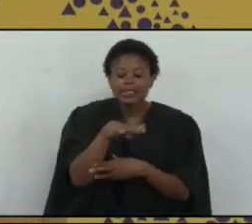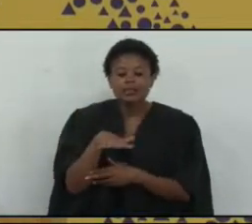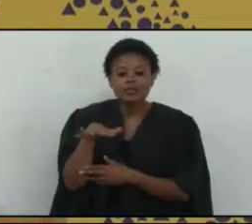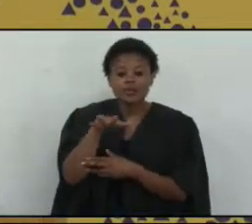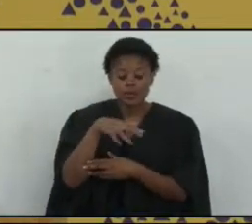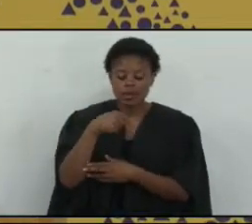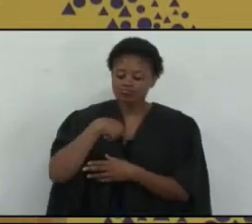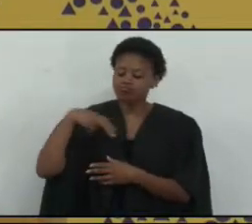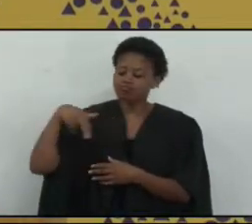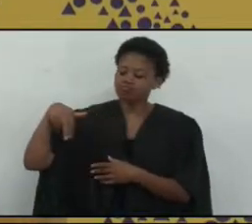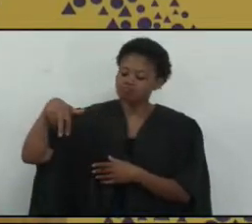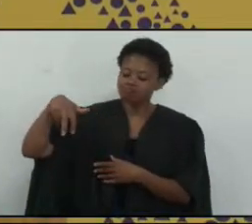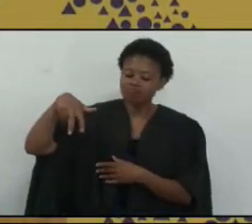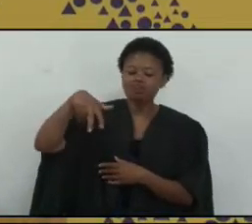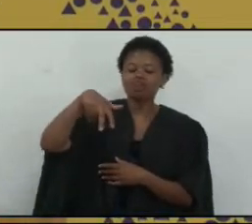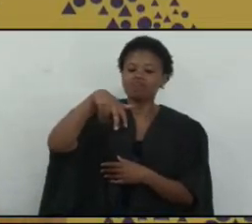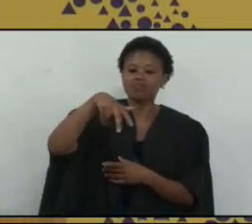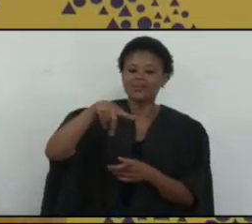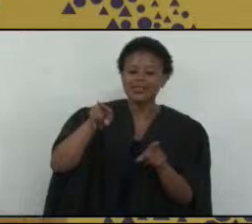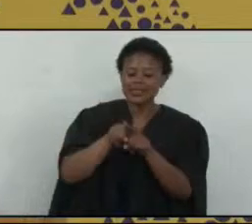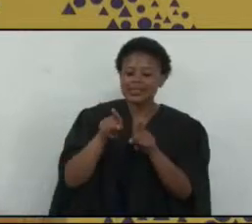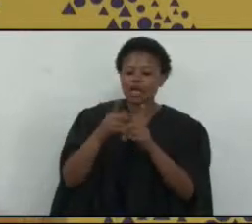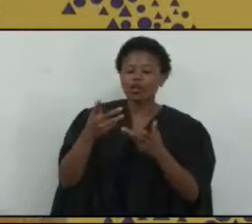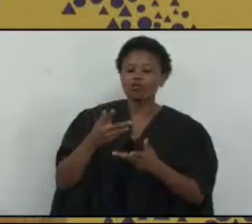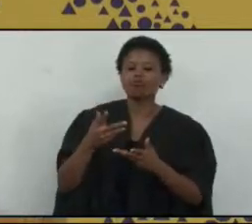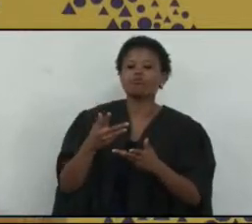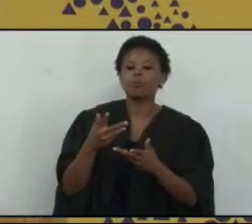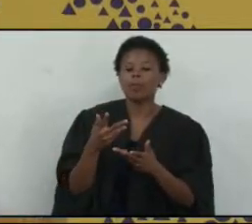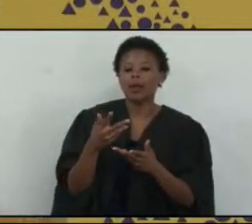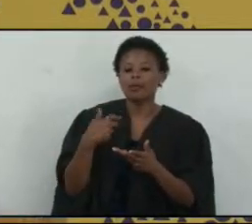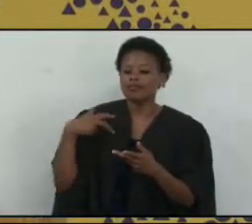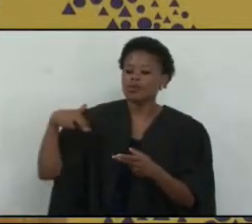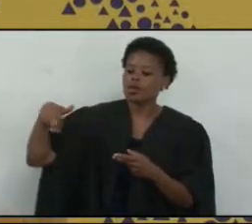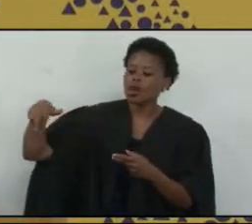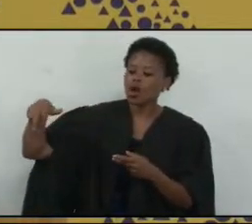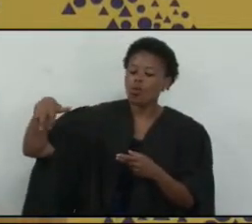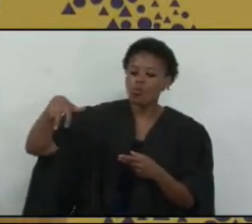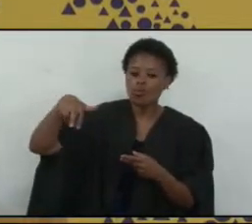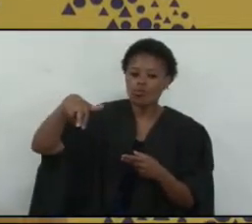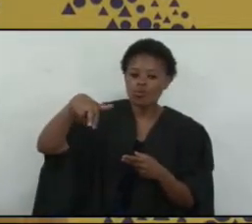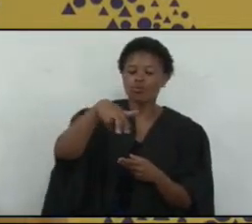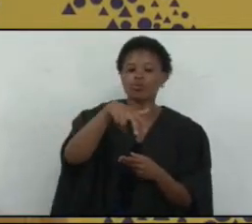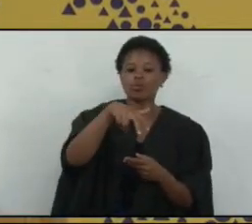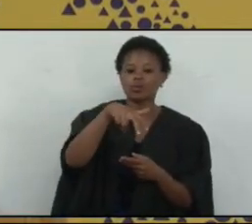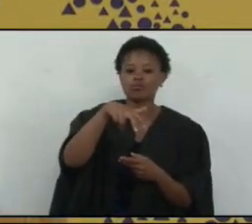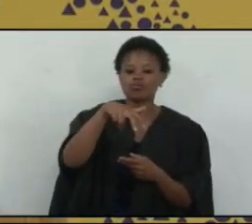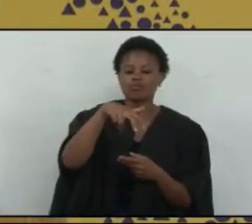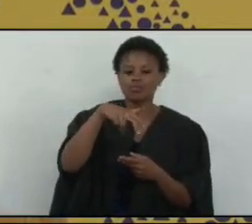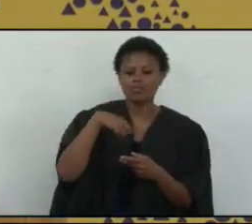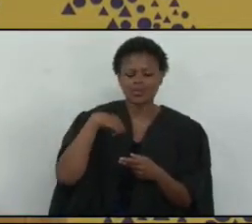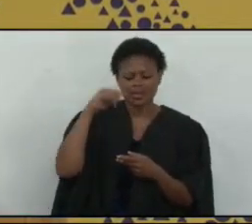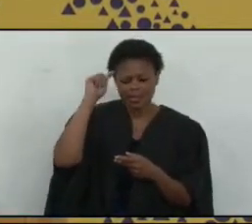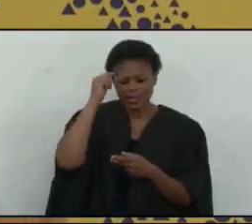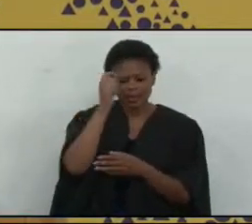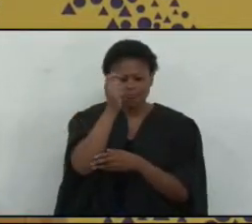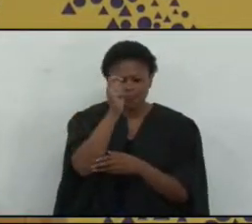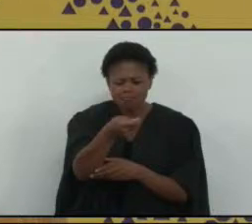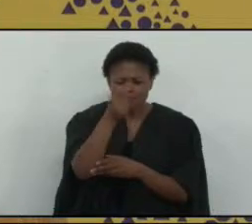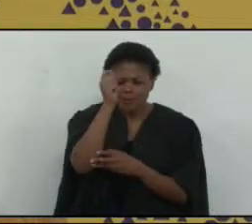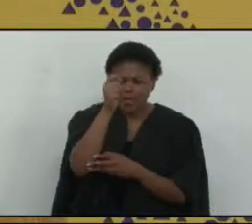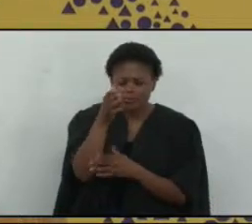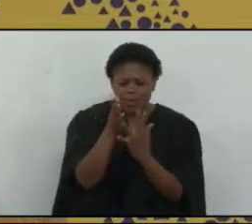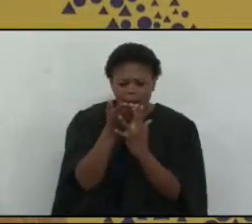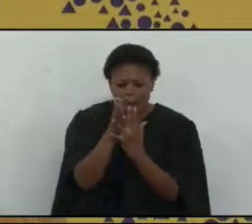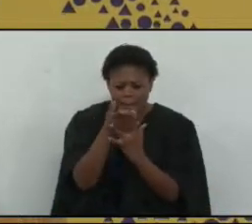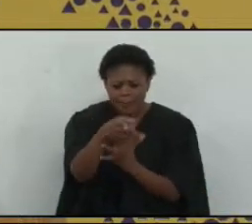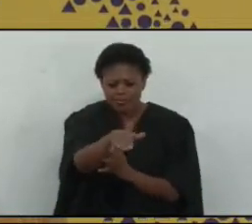I too walked up those stairs. And I walked across the stage over here, and I think I was capped somewhere in